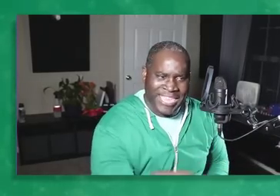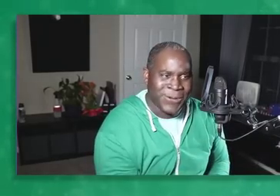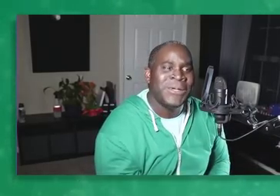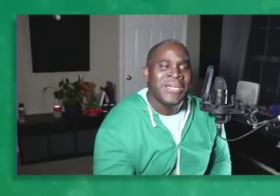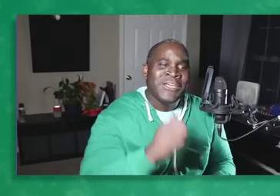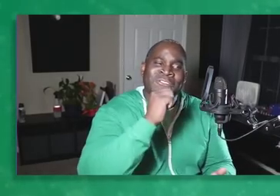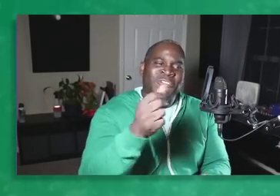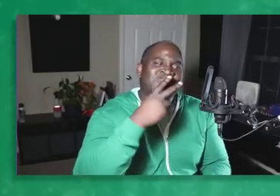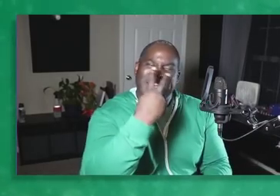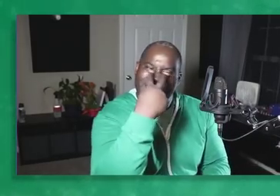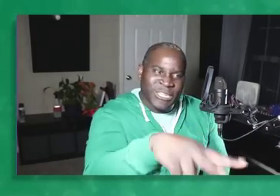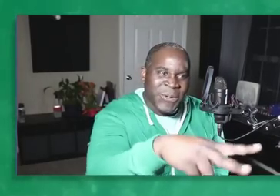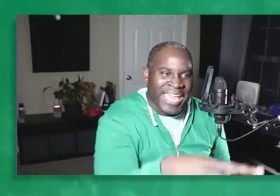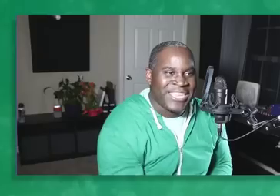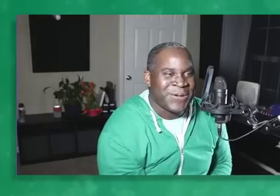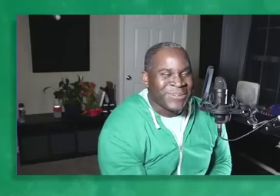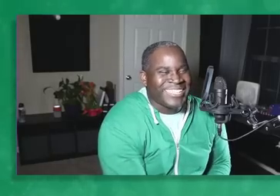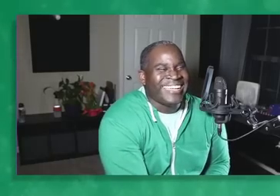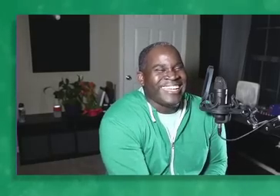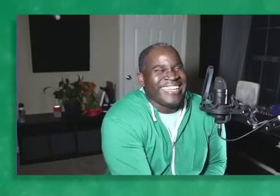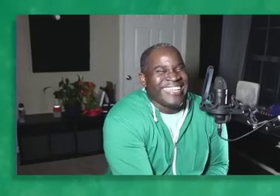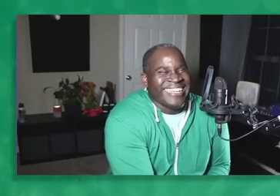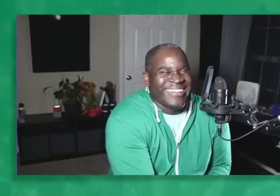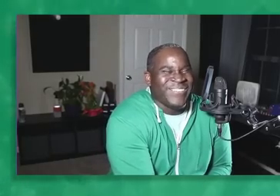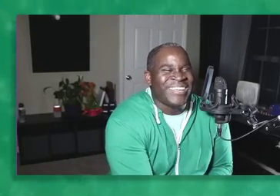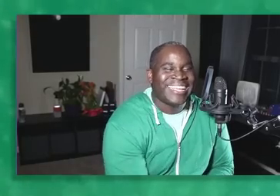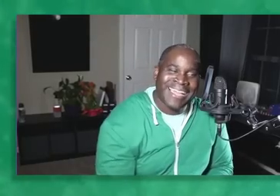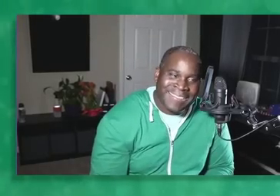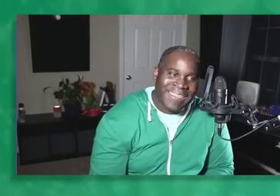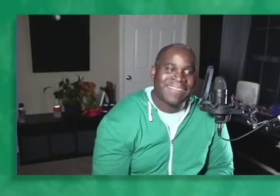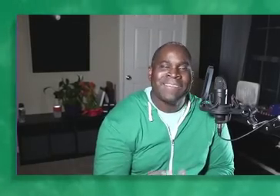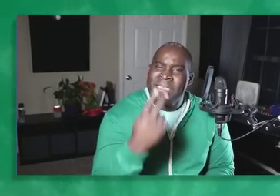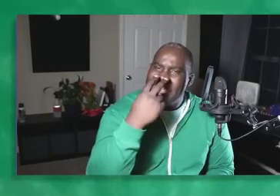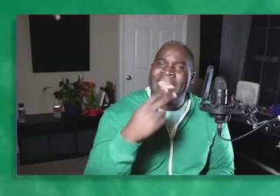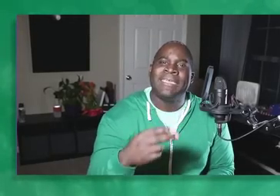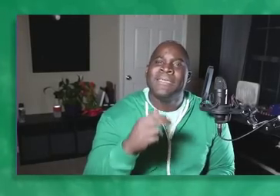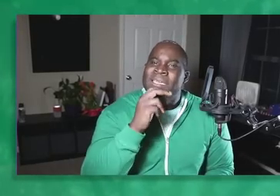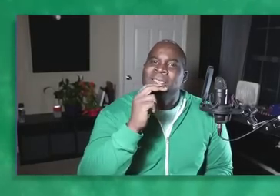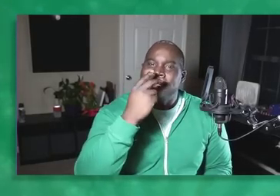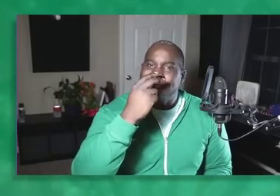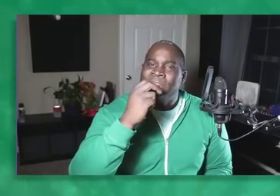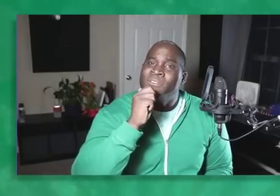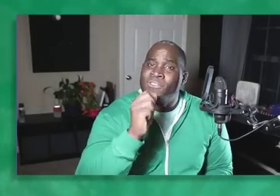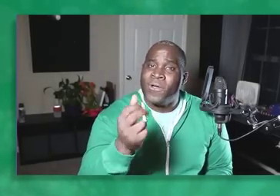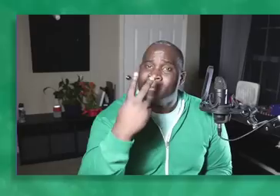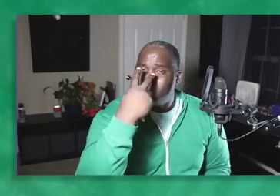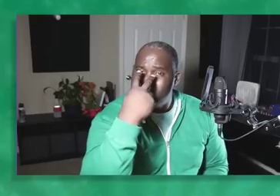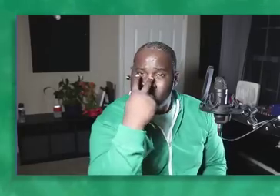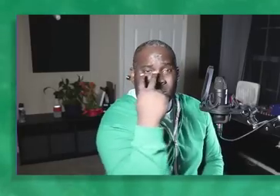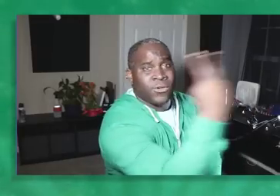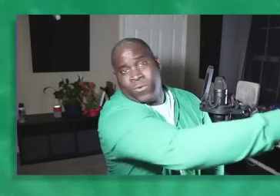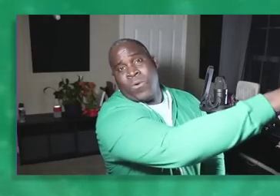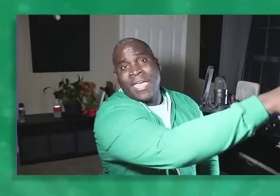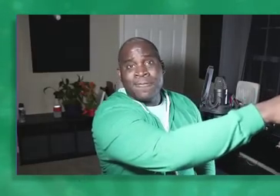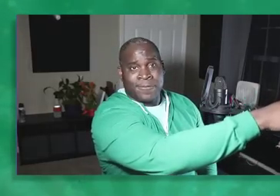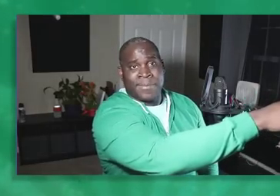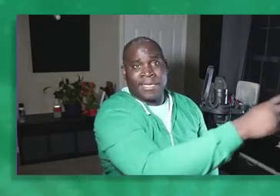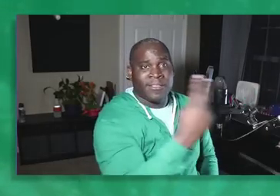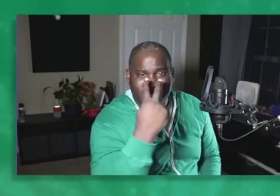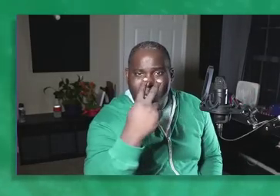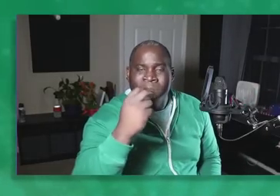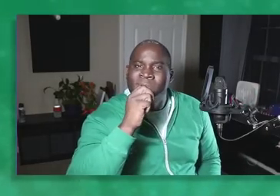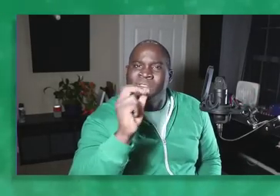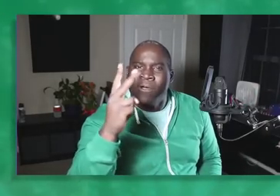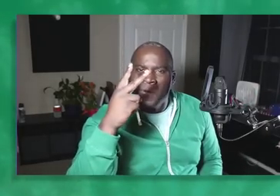look at you. Don't I look at you. But in context, hey, don't look away from